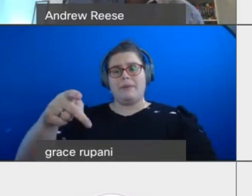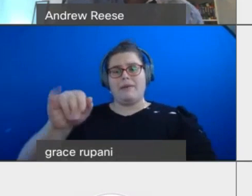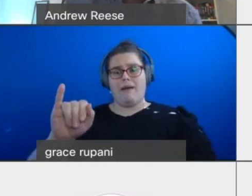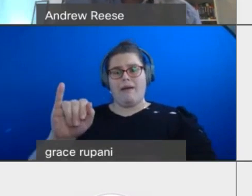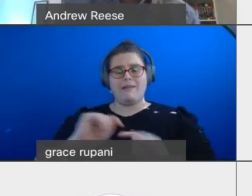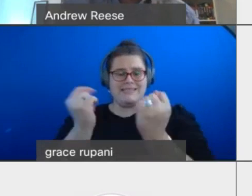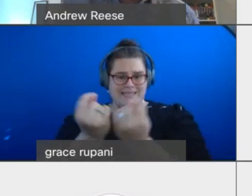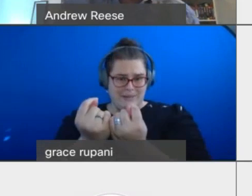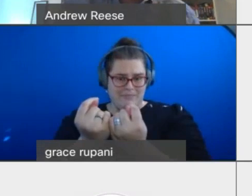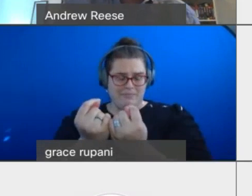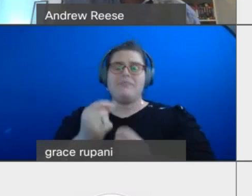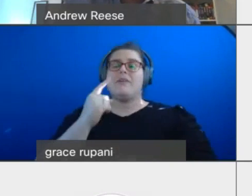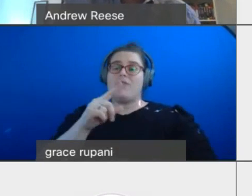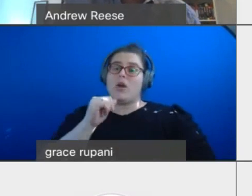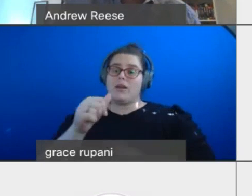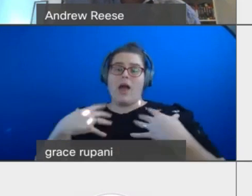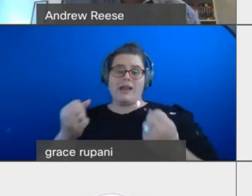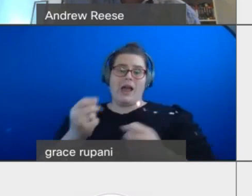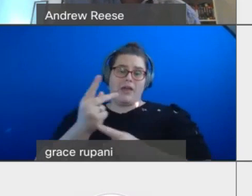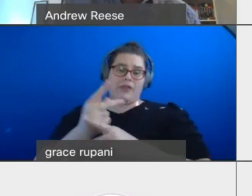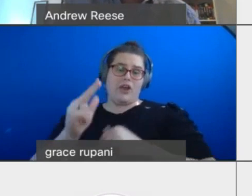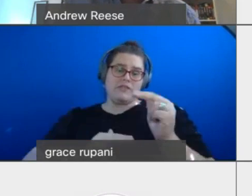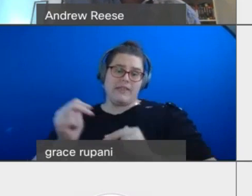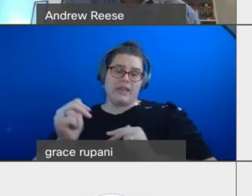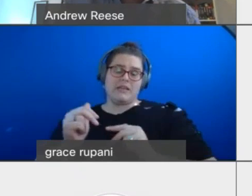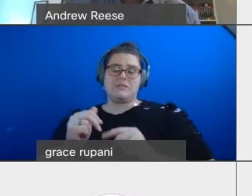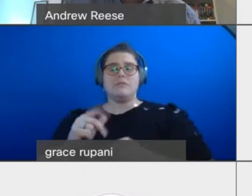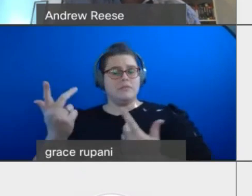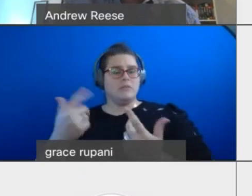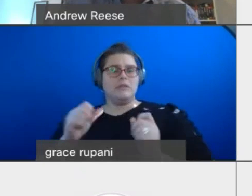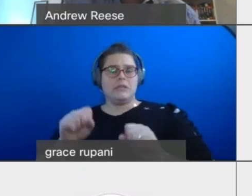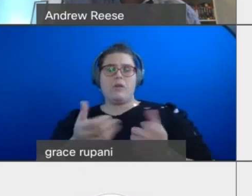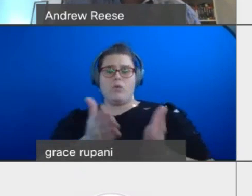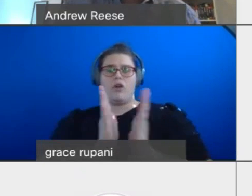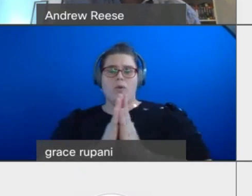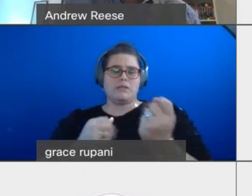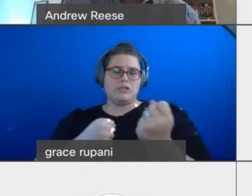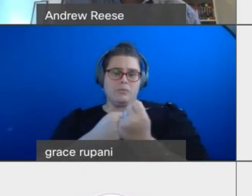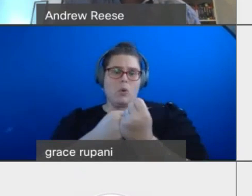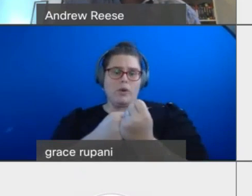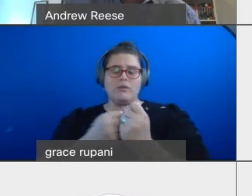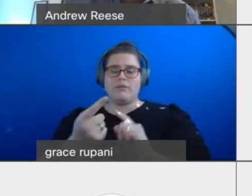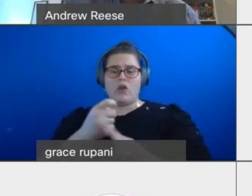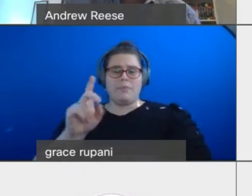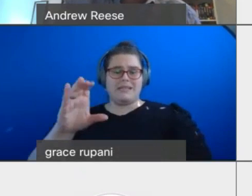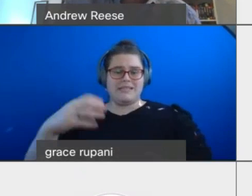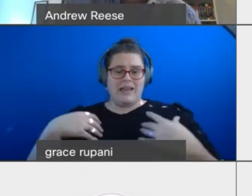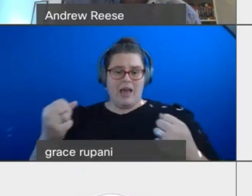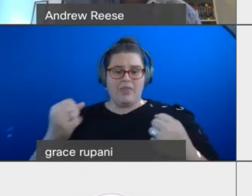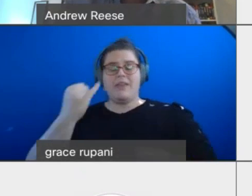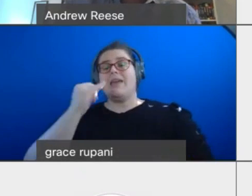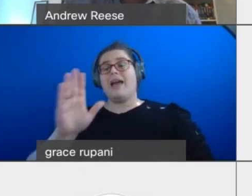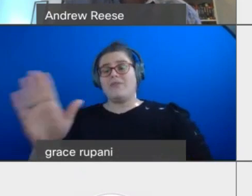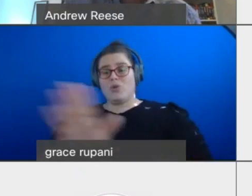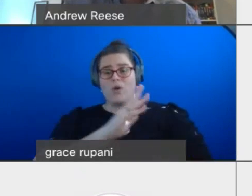facilities. And I will put that link in the chat. So all those providers that have facilities that are not licensed